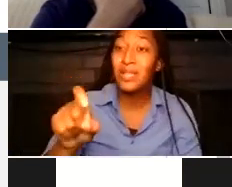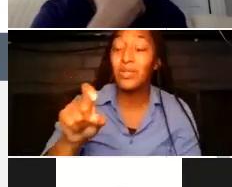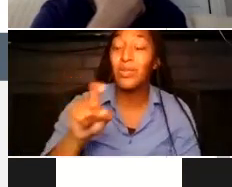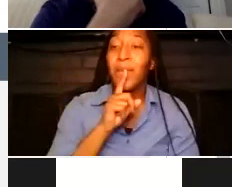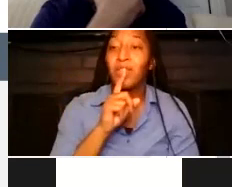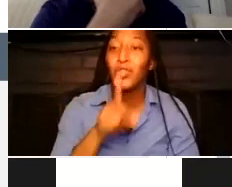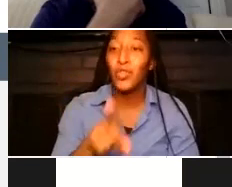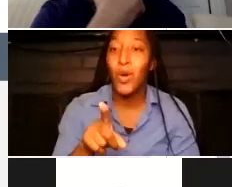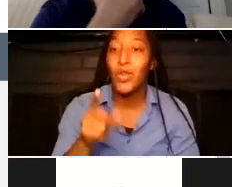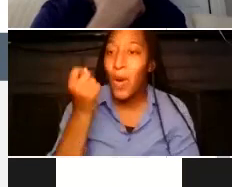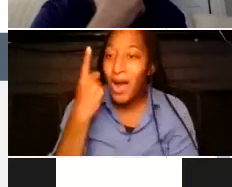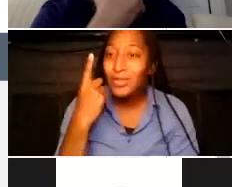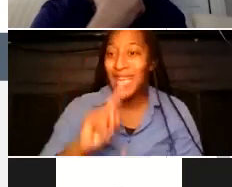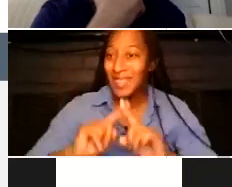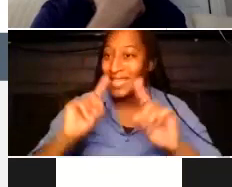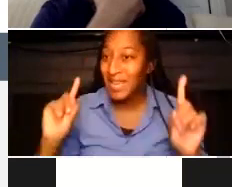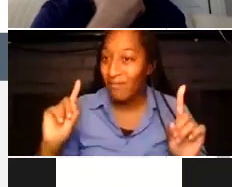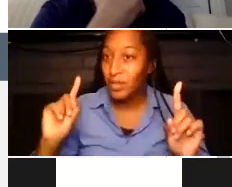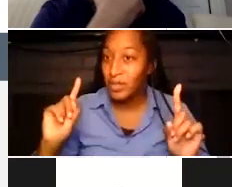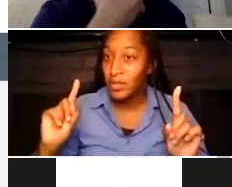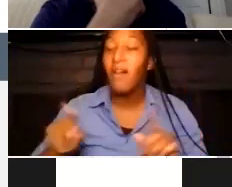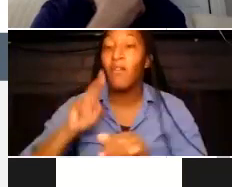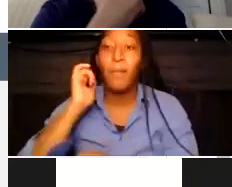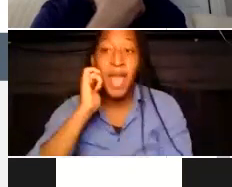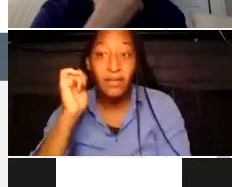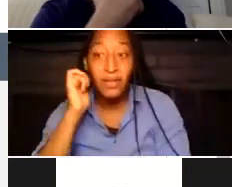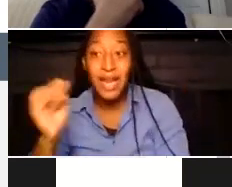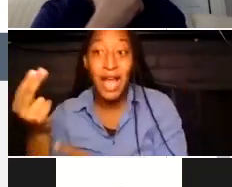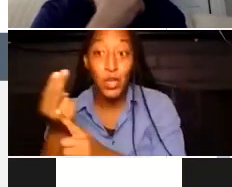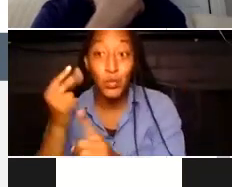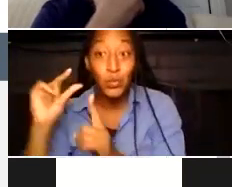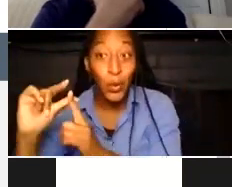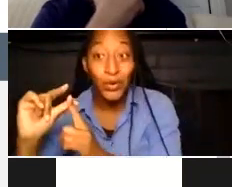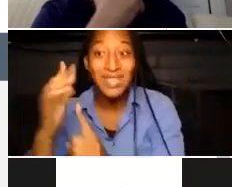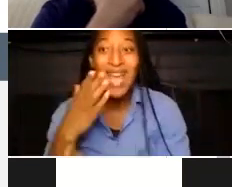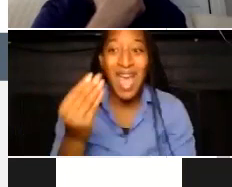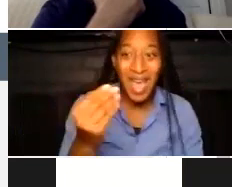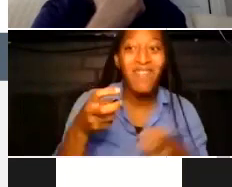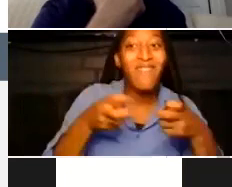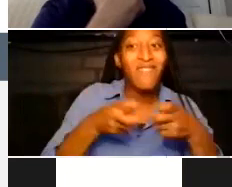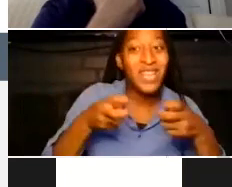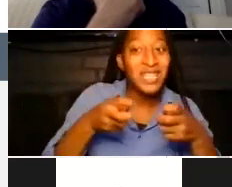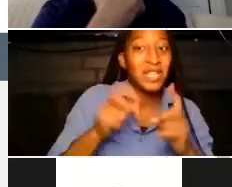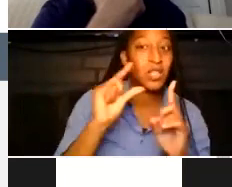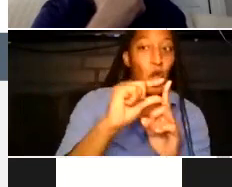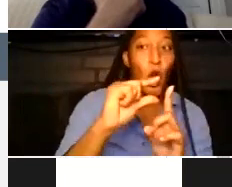everyday definition. Okay. So